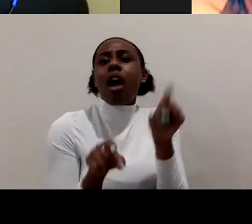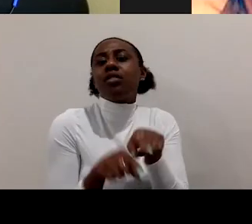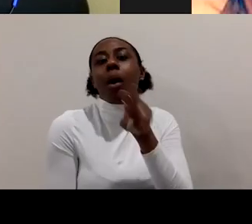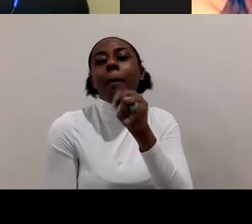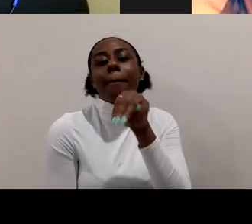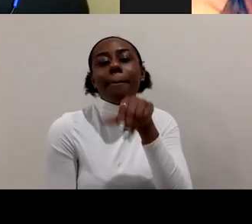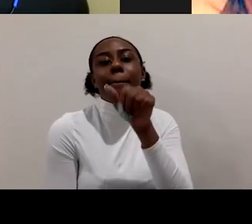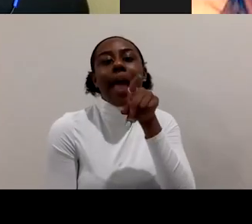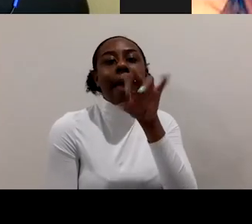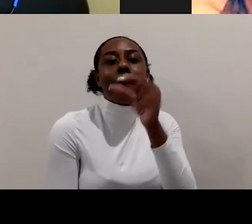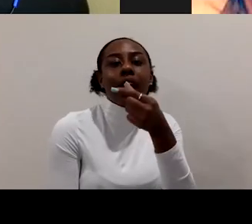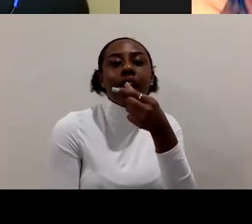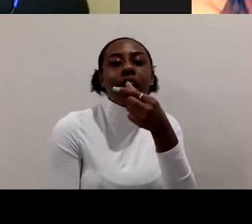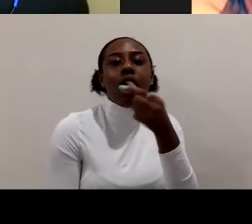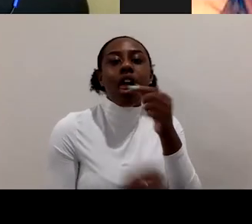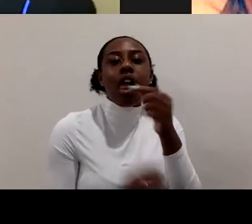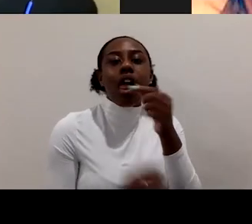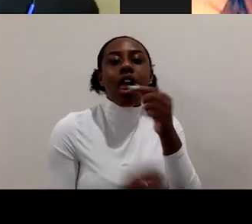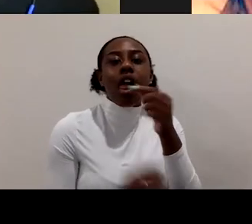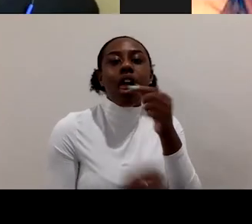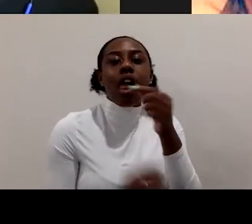of that.